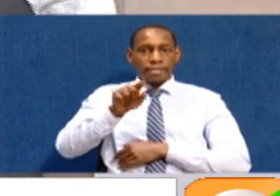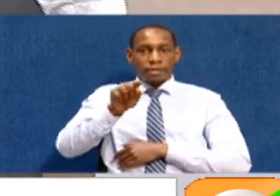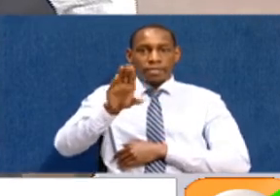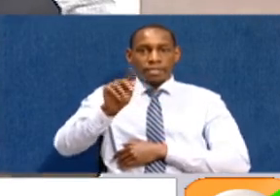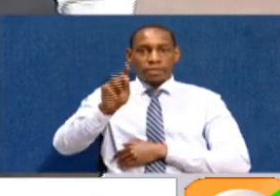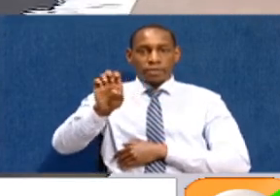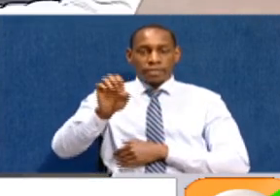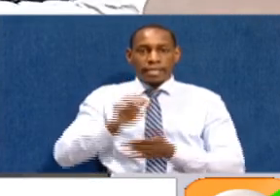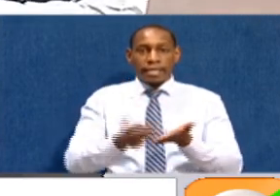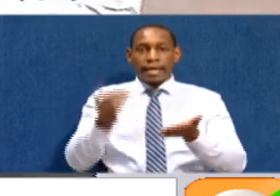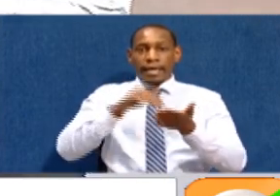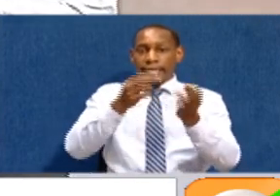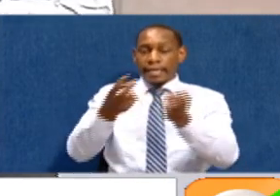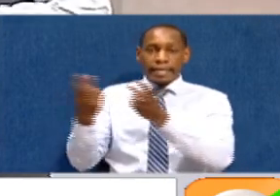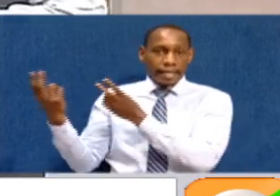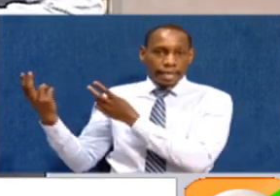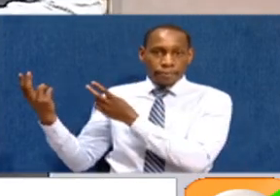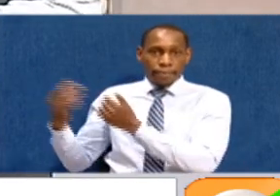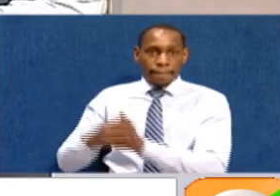www.visa.co.ke. Again,